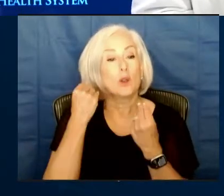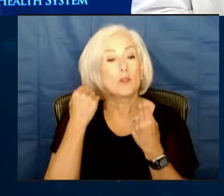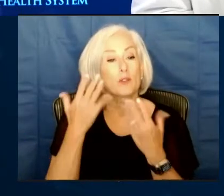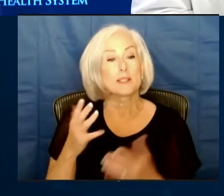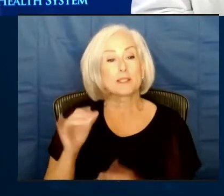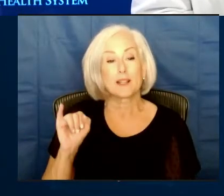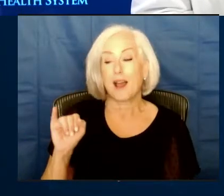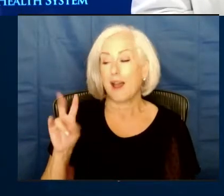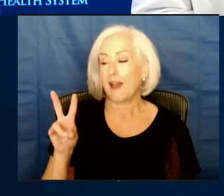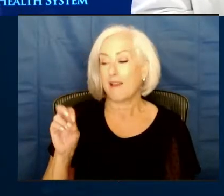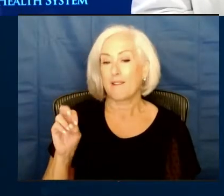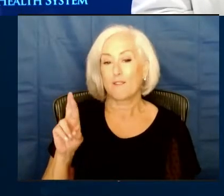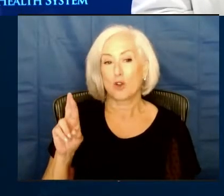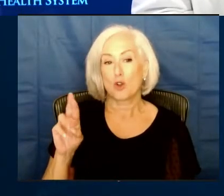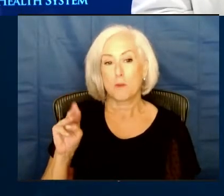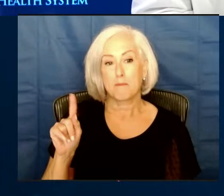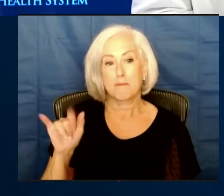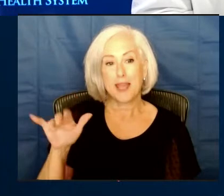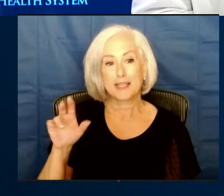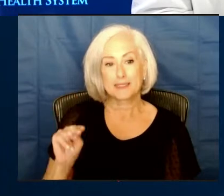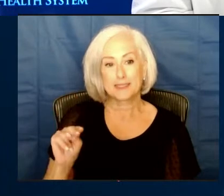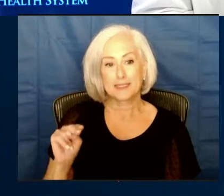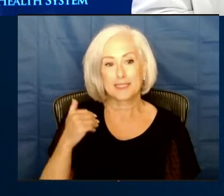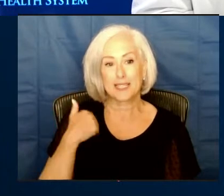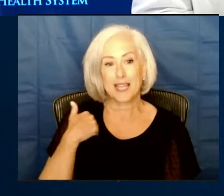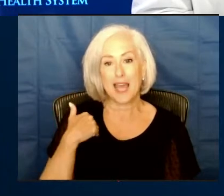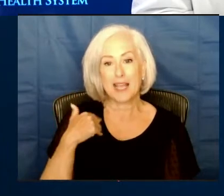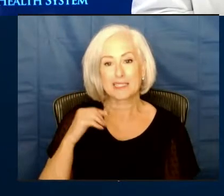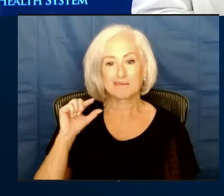on recovery time. I'm not surprised by that. How about you?